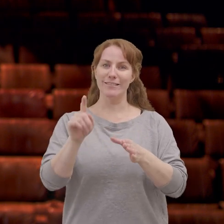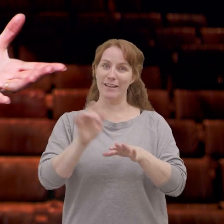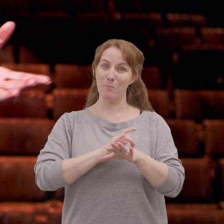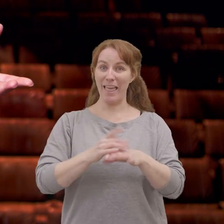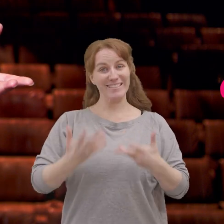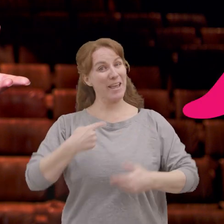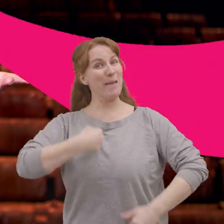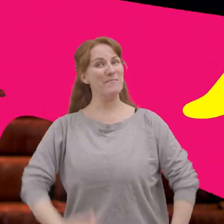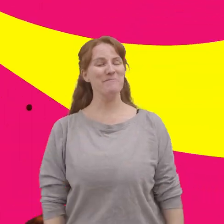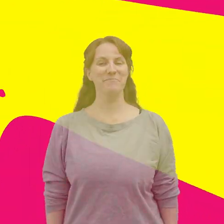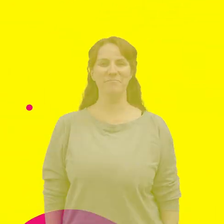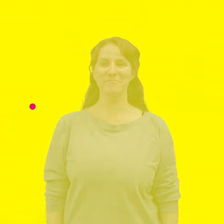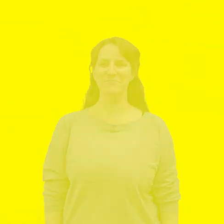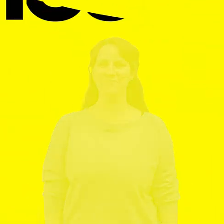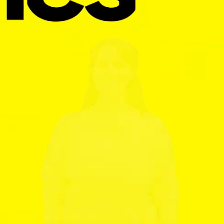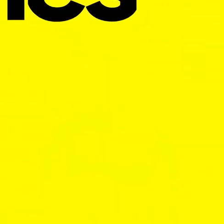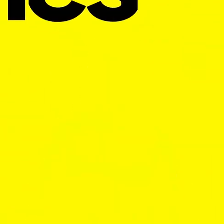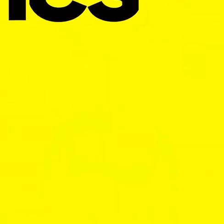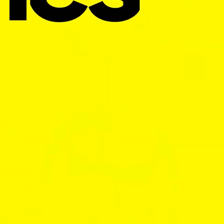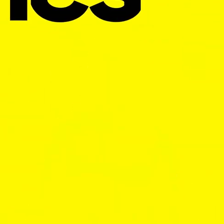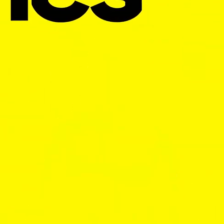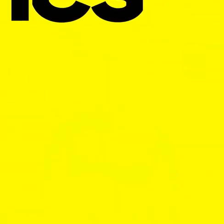And today, you've got me.